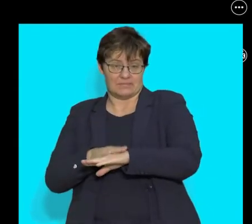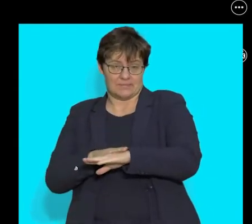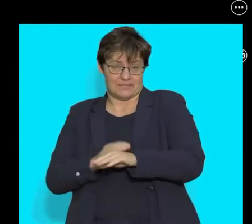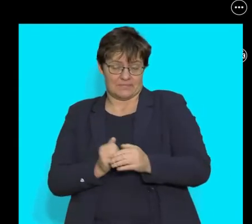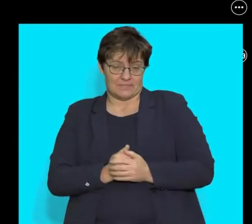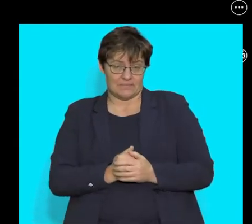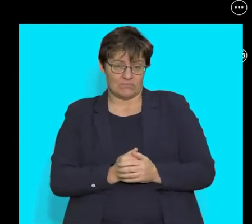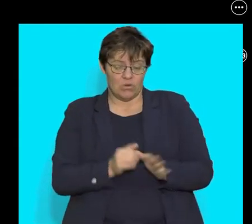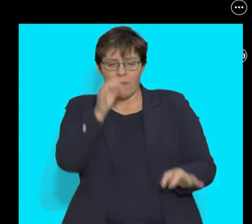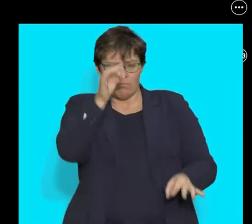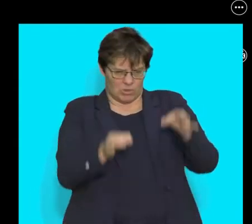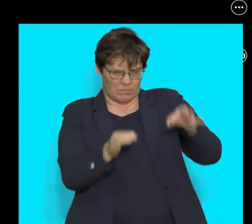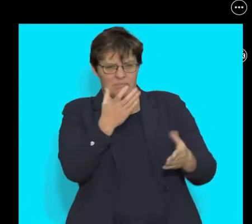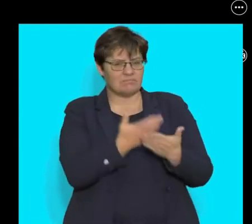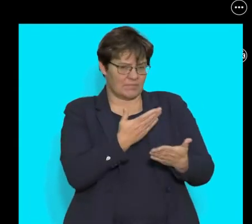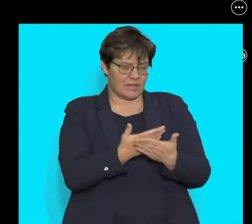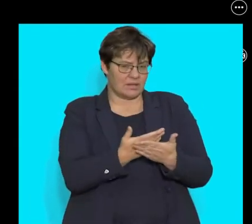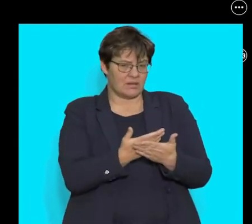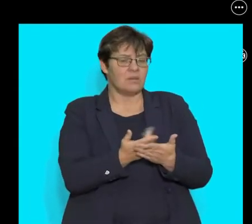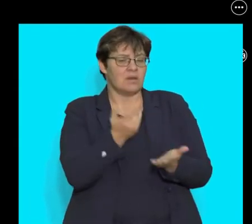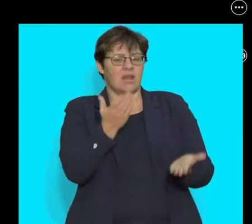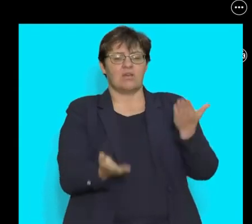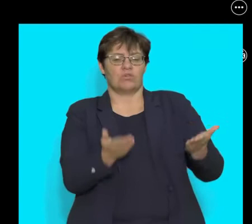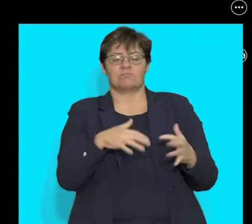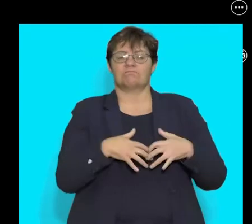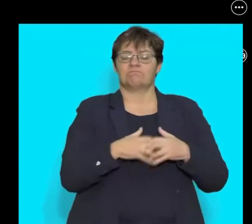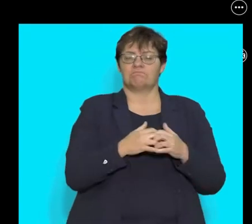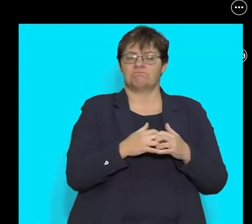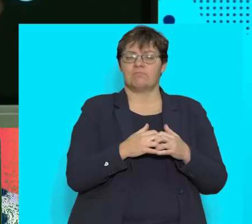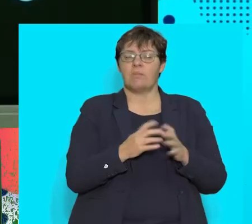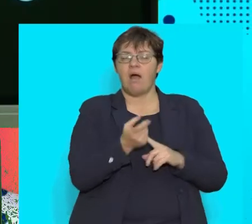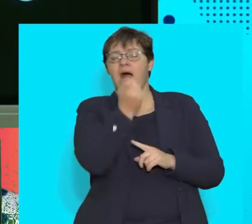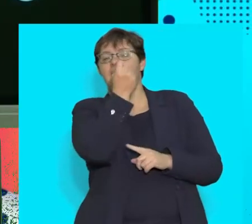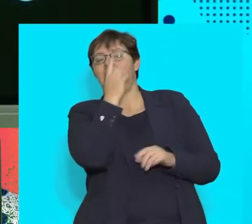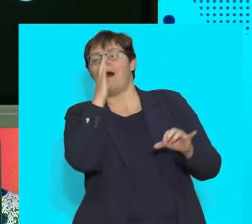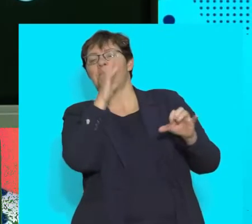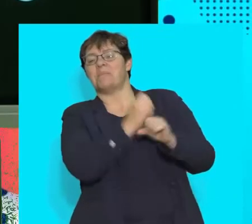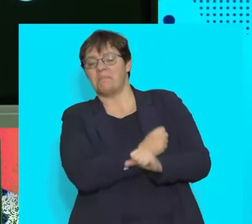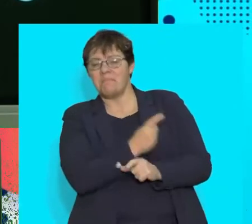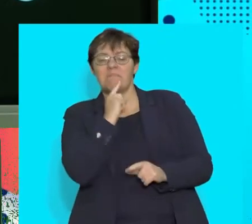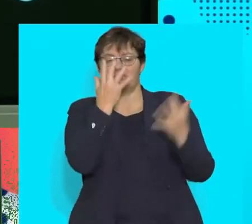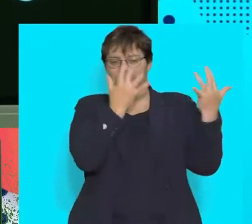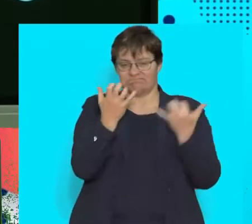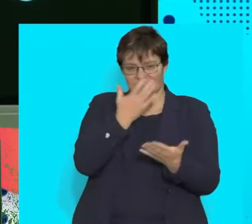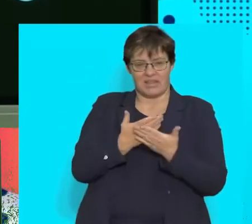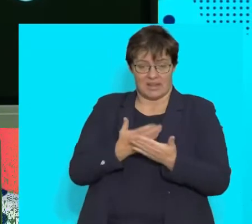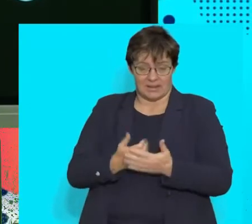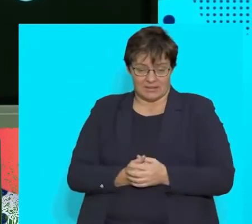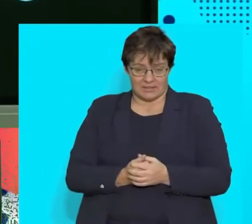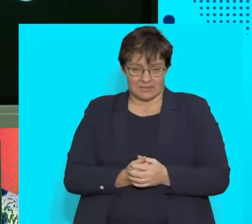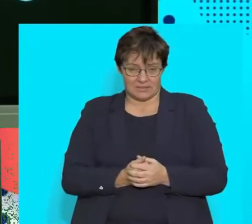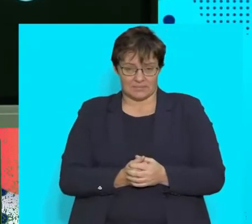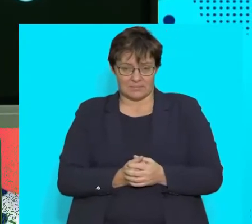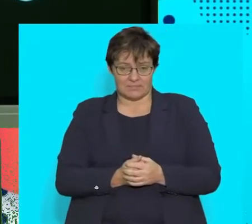we can manipulate that into an equation that actually makes sense and we can use to do some calculations.